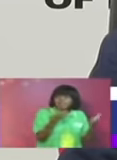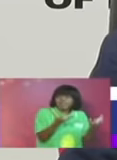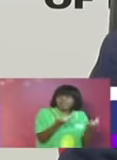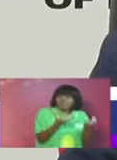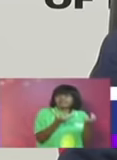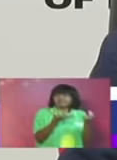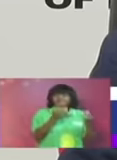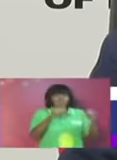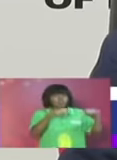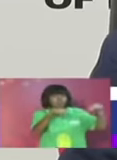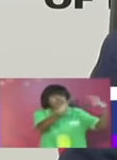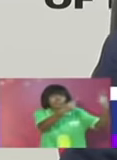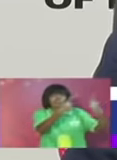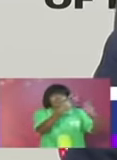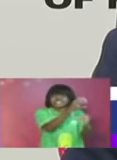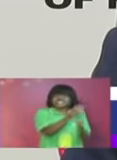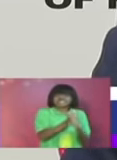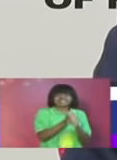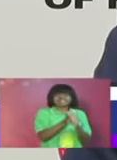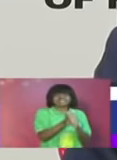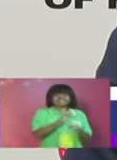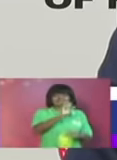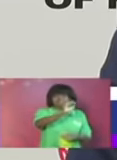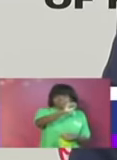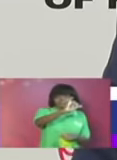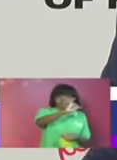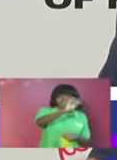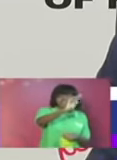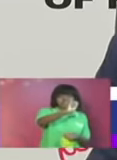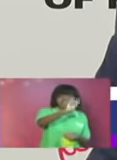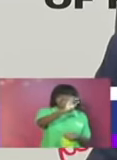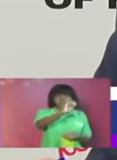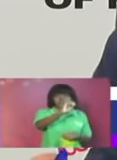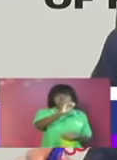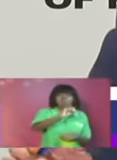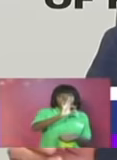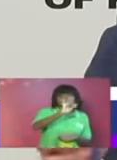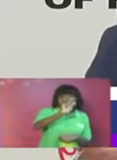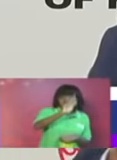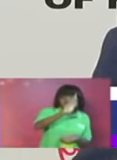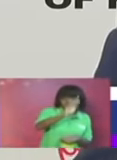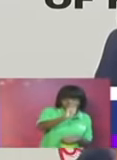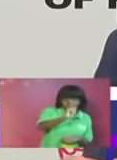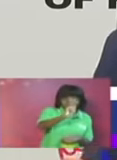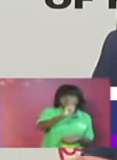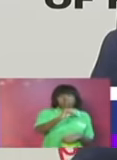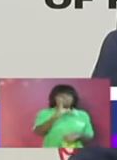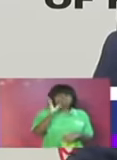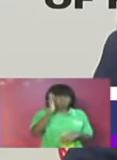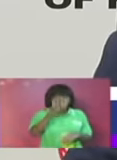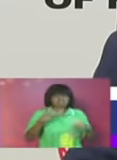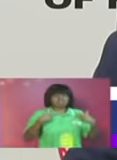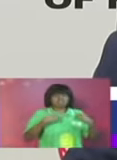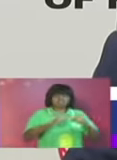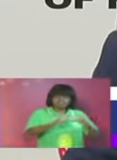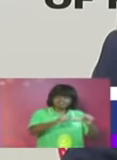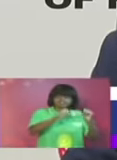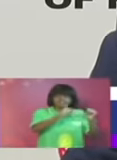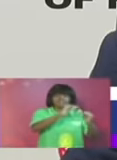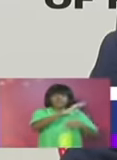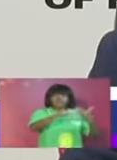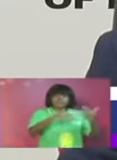dose Sinopharm vaccines will continue at all health centers. Just go and get your vaccine.